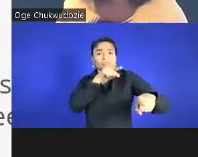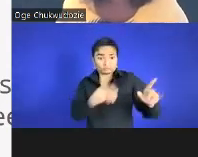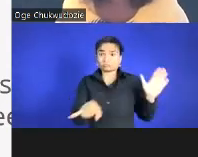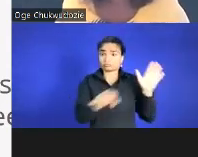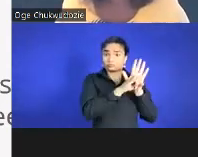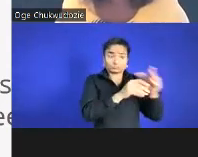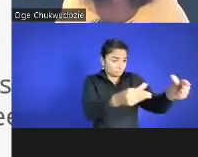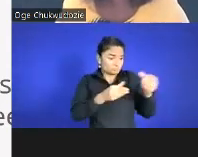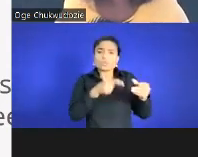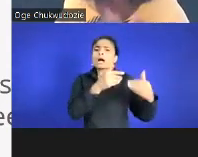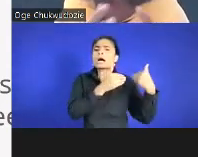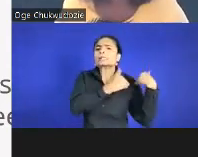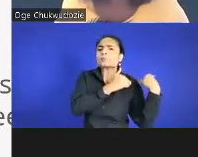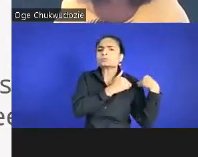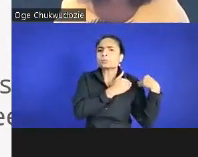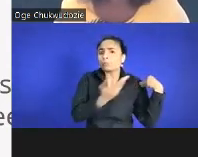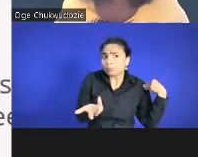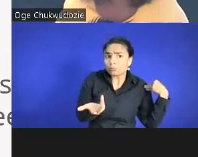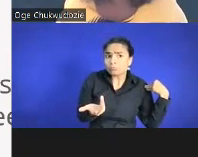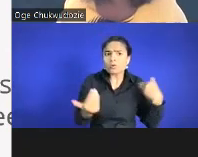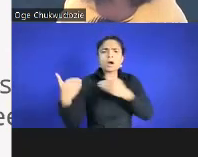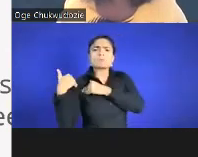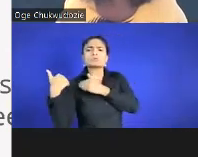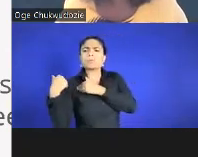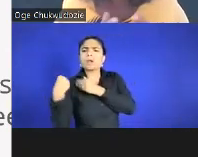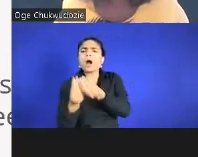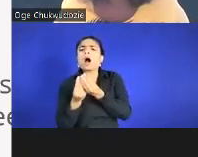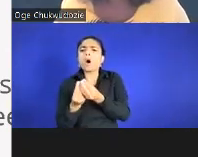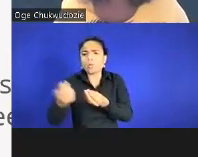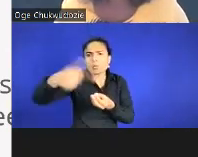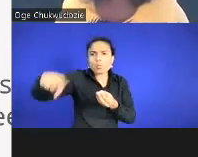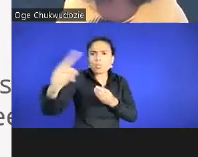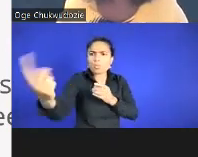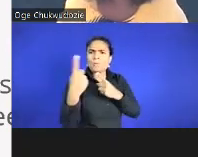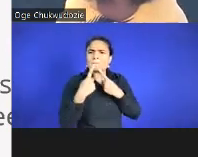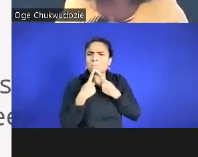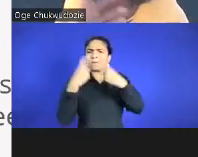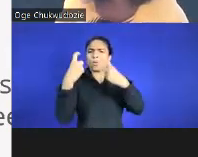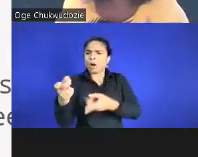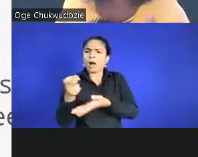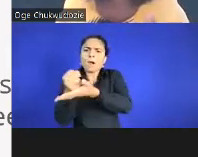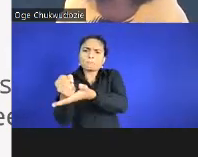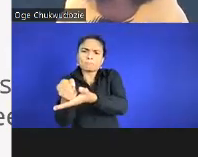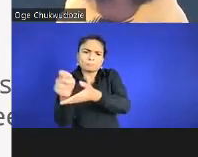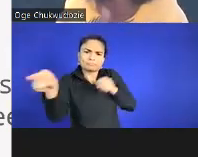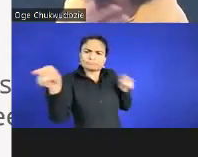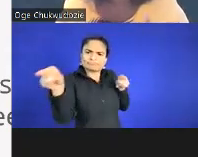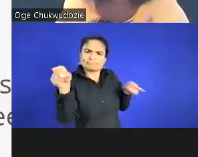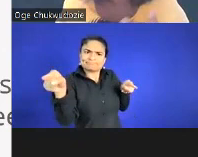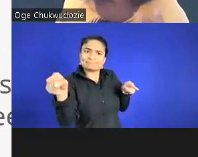the survivors? Who will analyze reports? Who will feedback? It's important